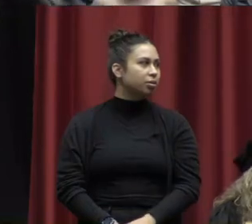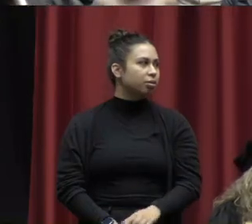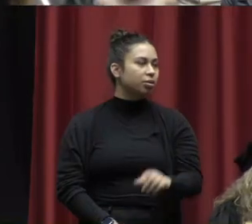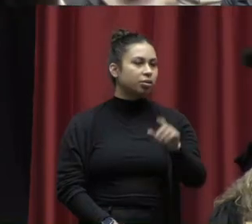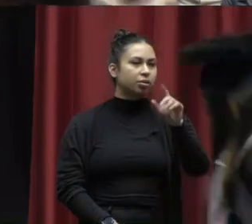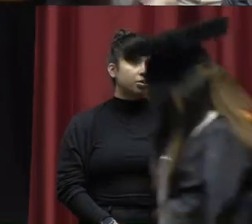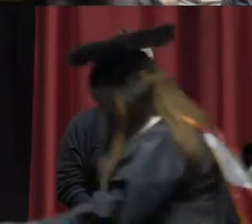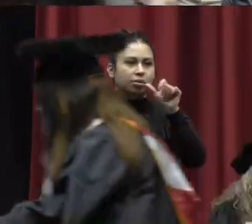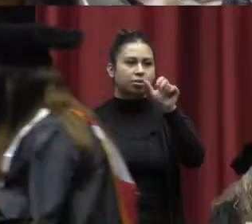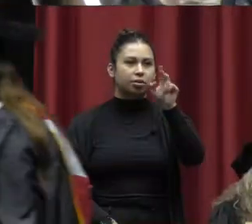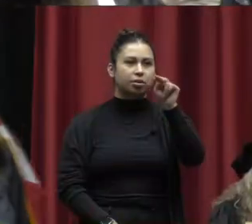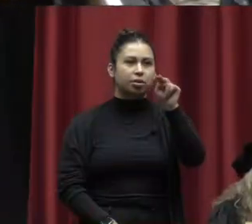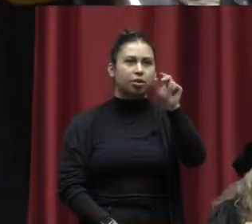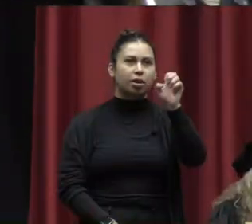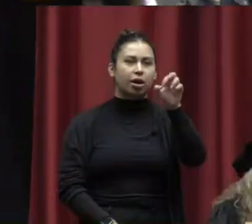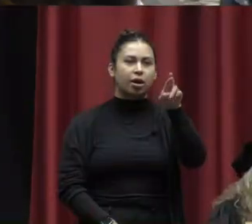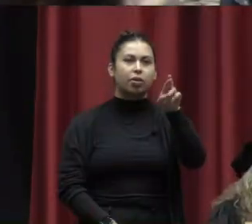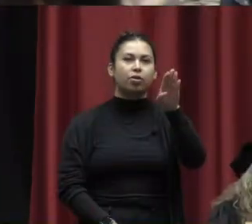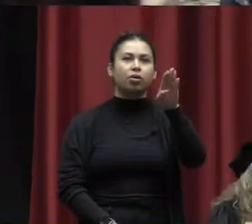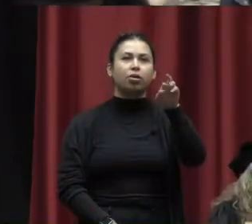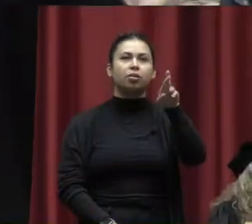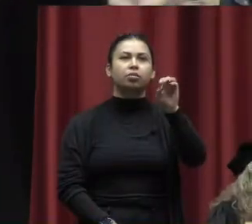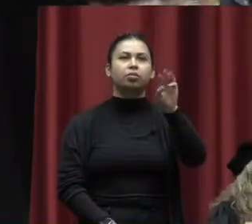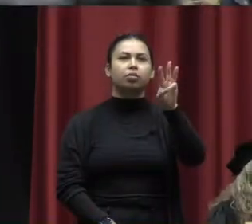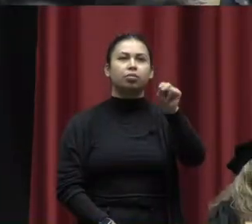Tanner Brown,